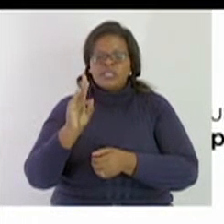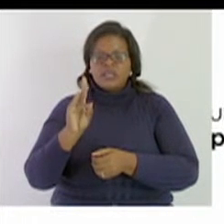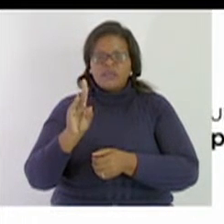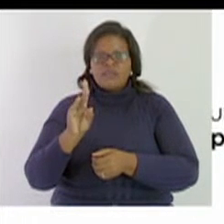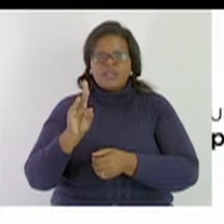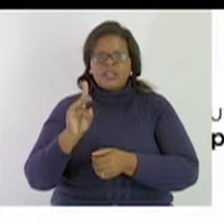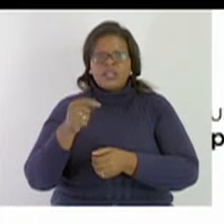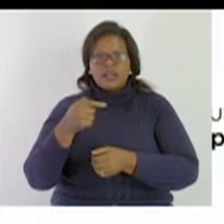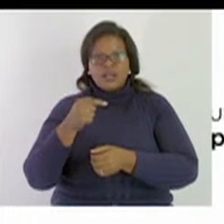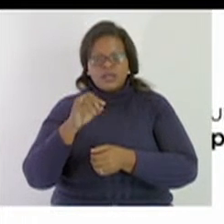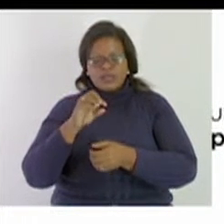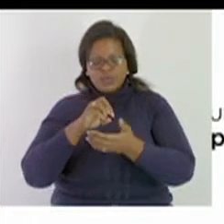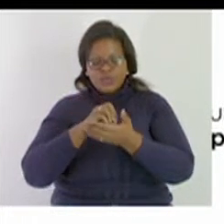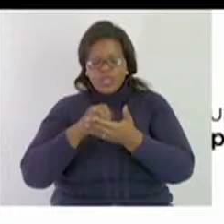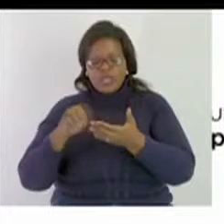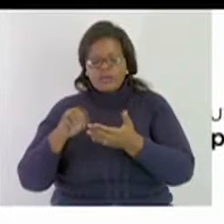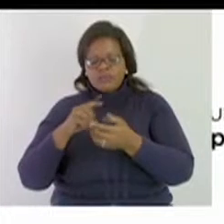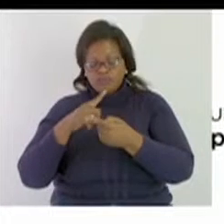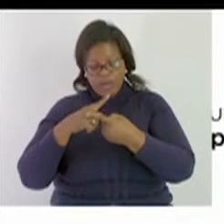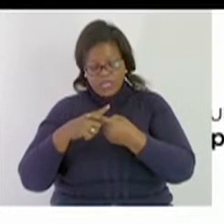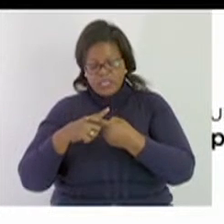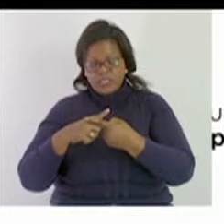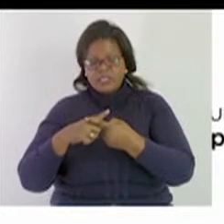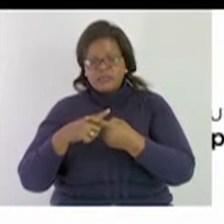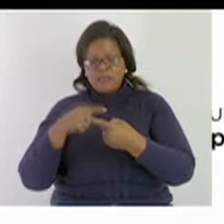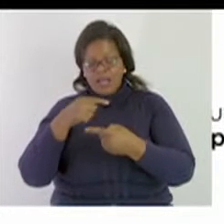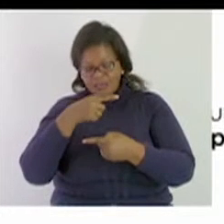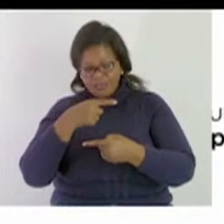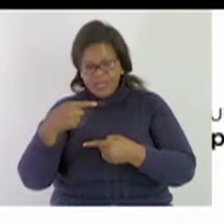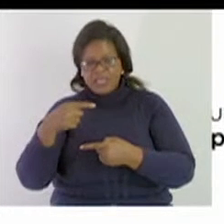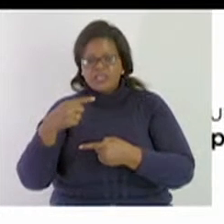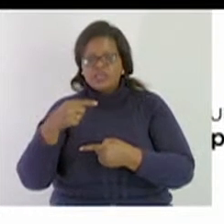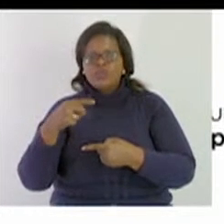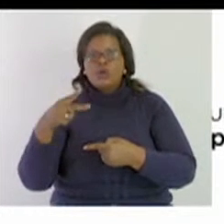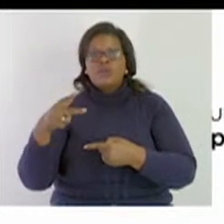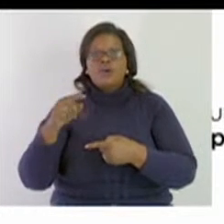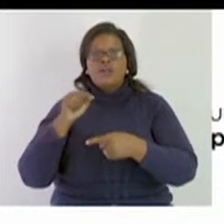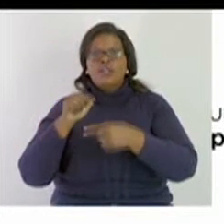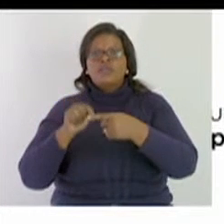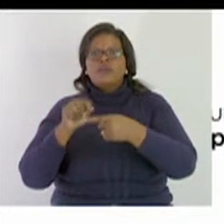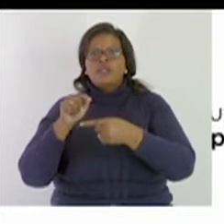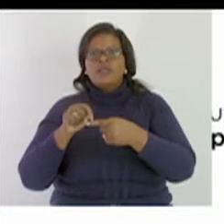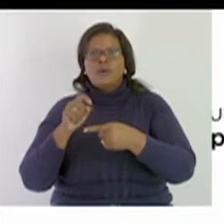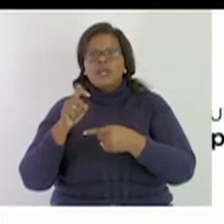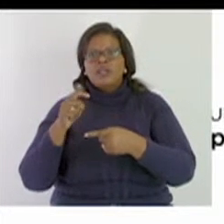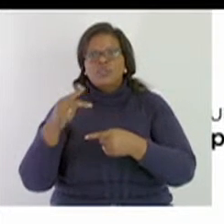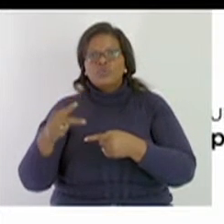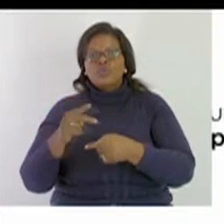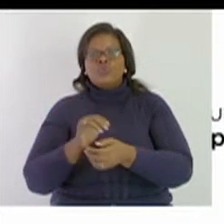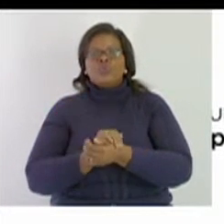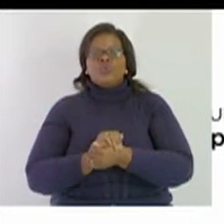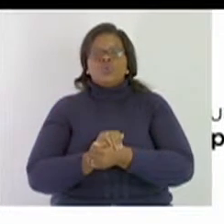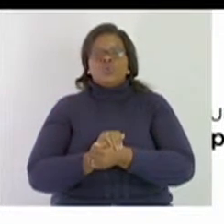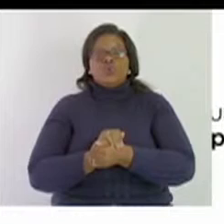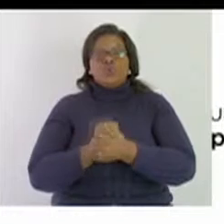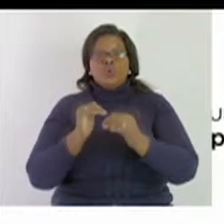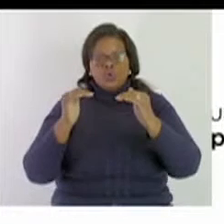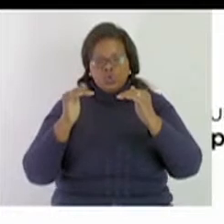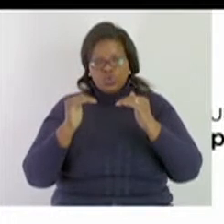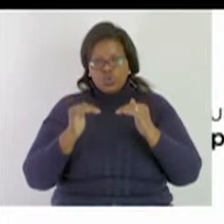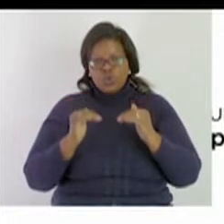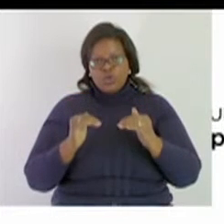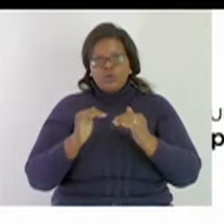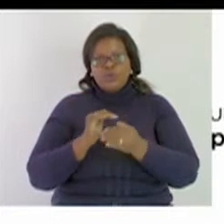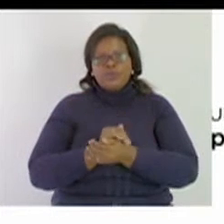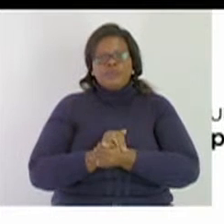minus 12 divided by 2. We continue. Still according to